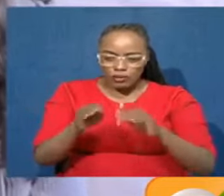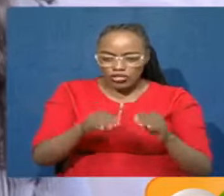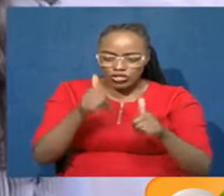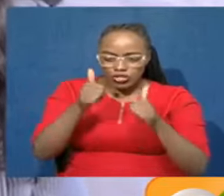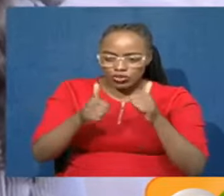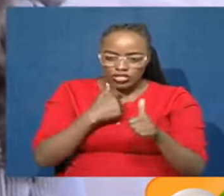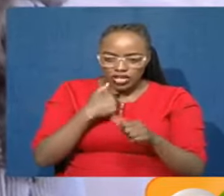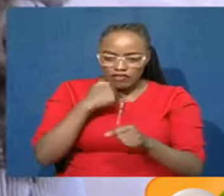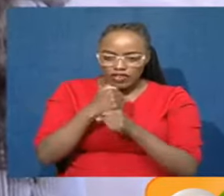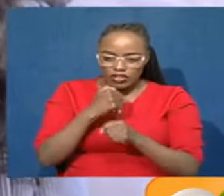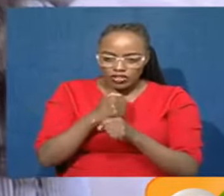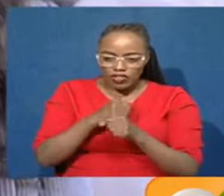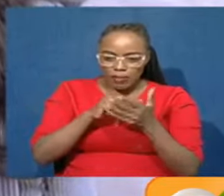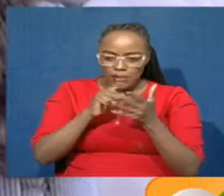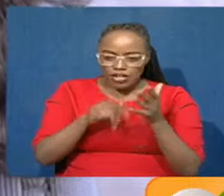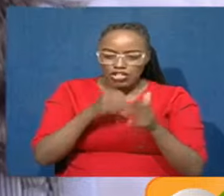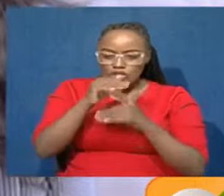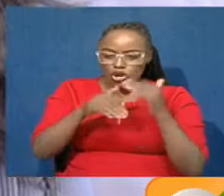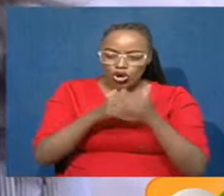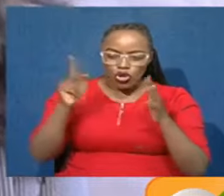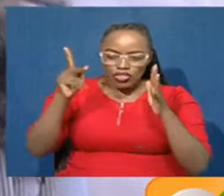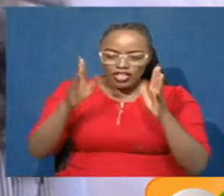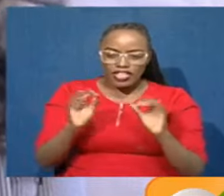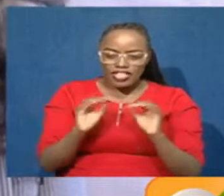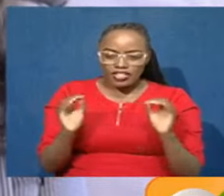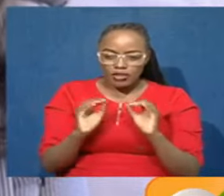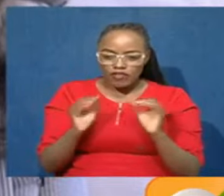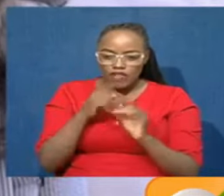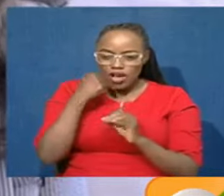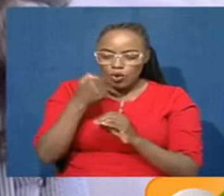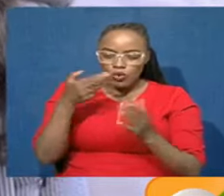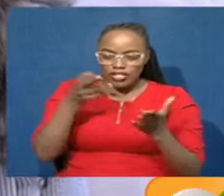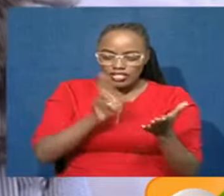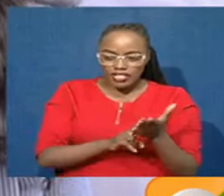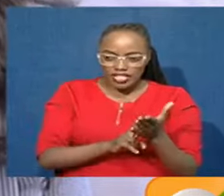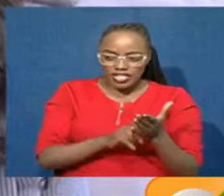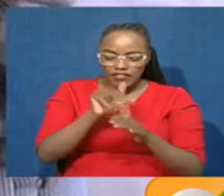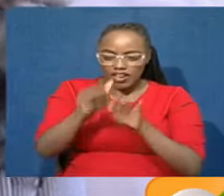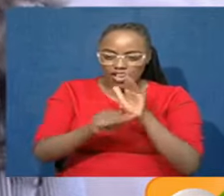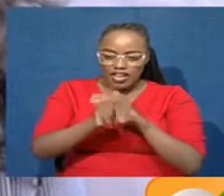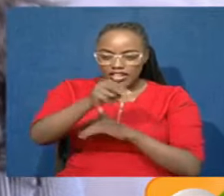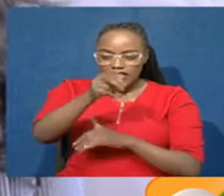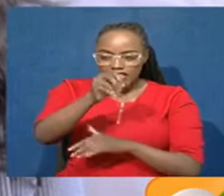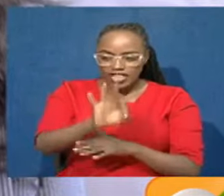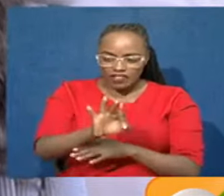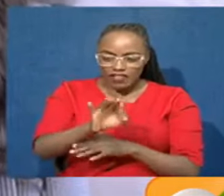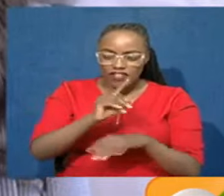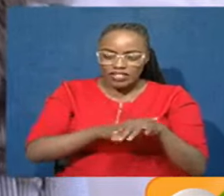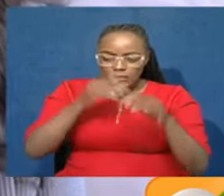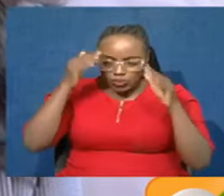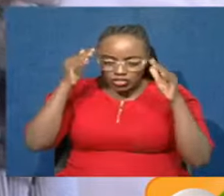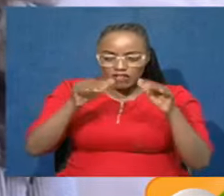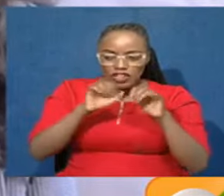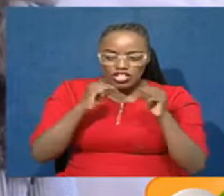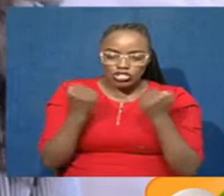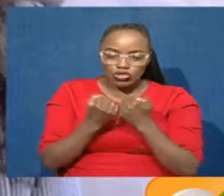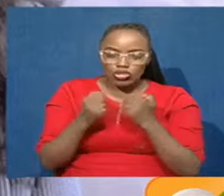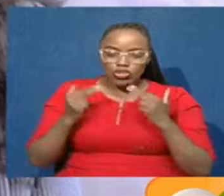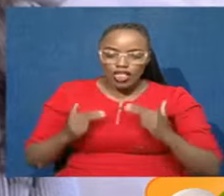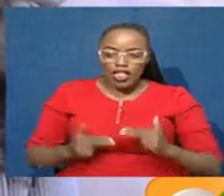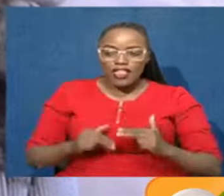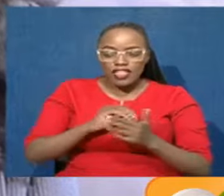voluntary. So it meant not all Kenyans were actually registered under NHIF. When we look at the Social Health